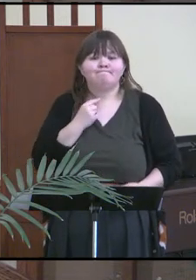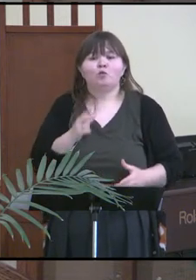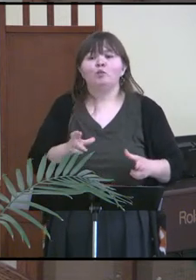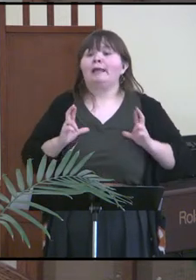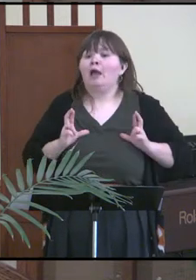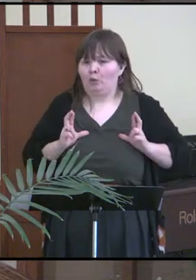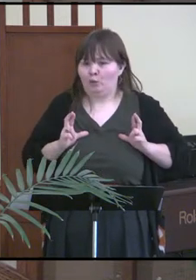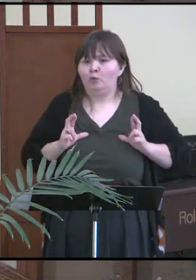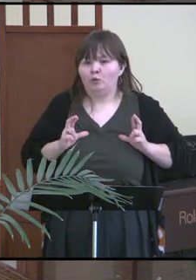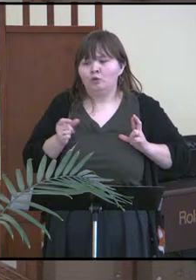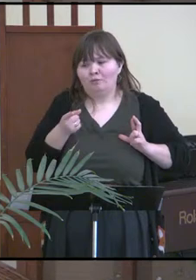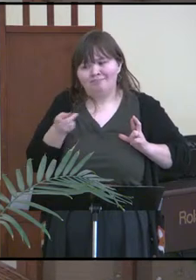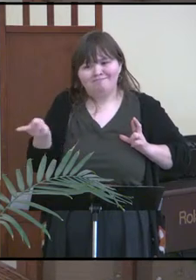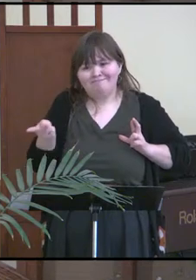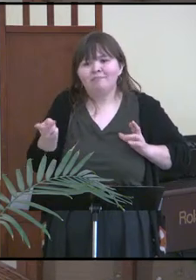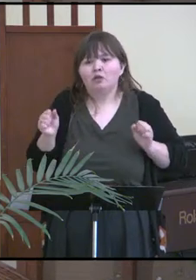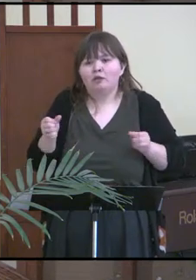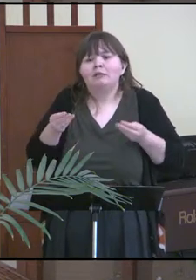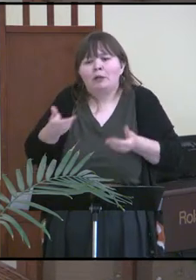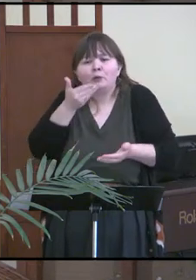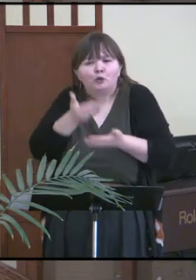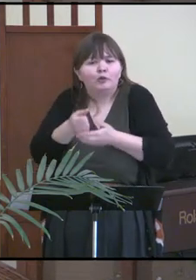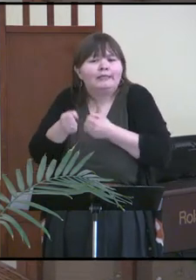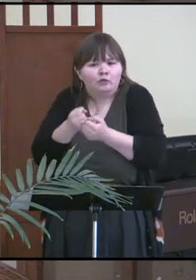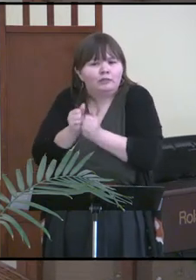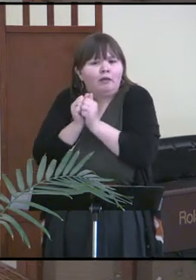so that they could spend many of their good years together.